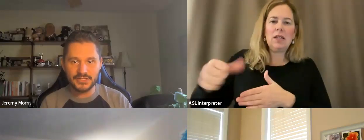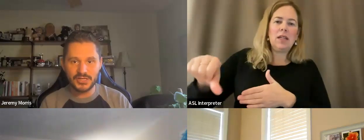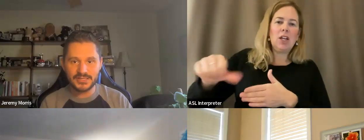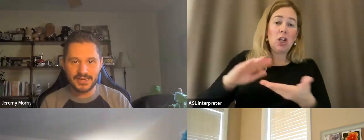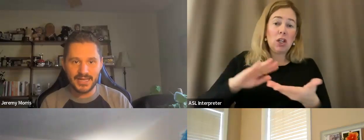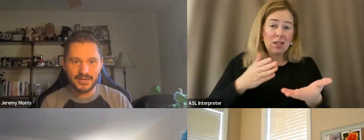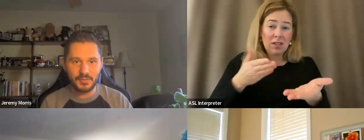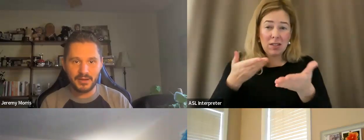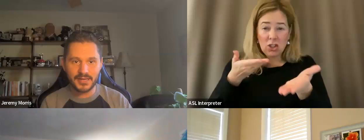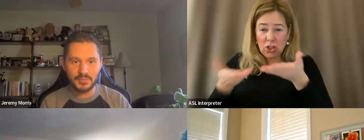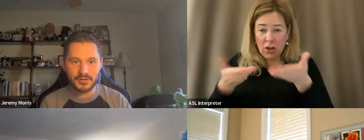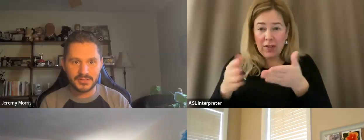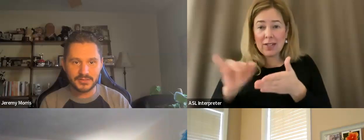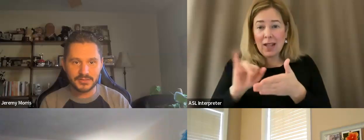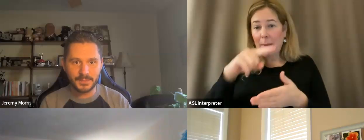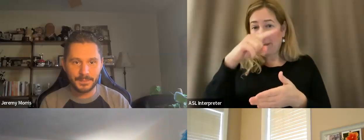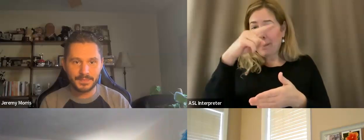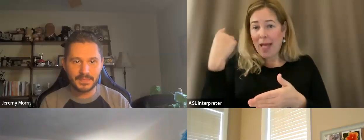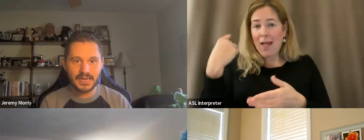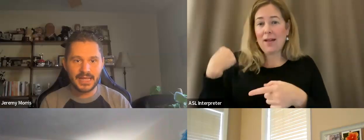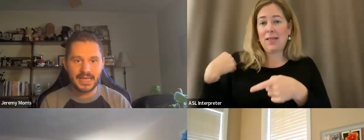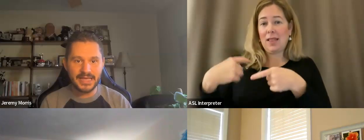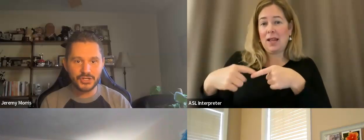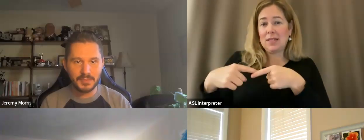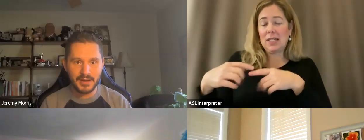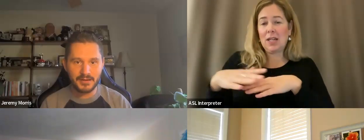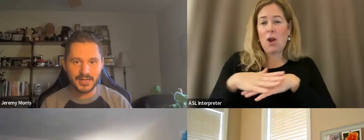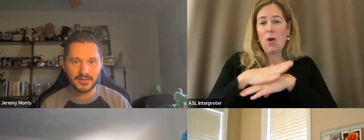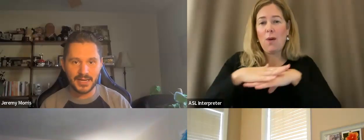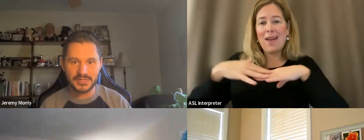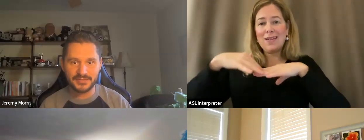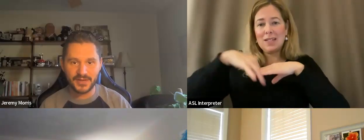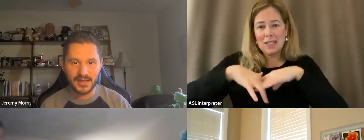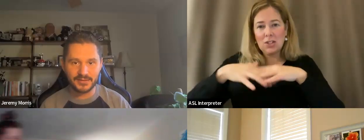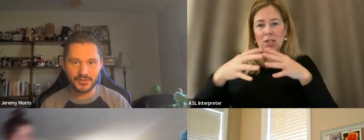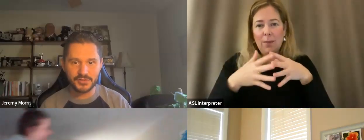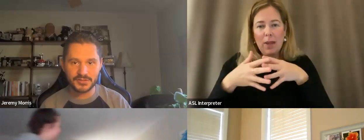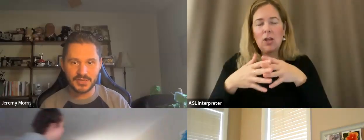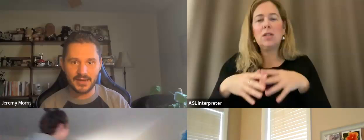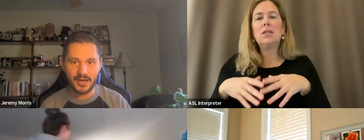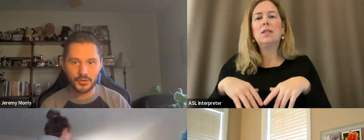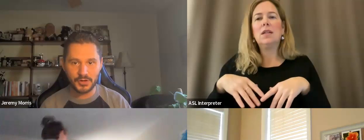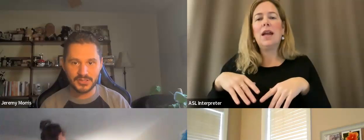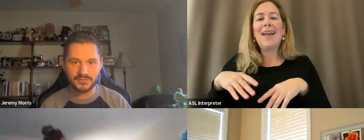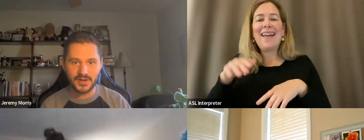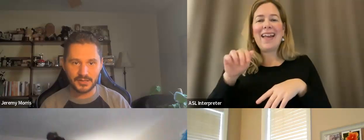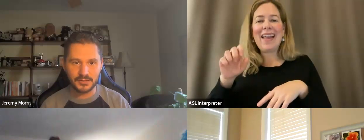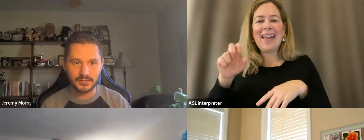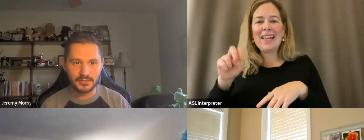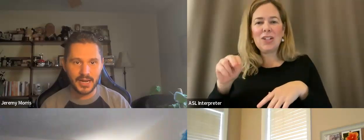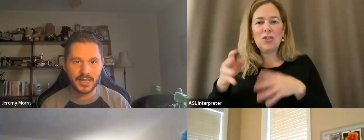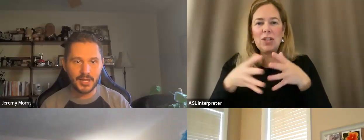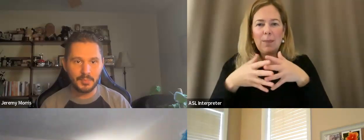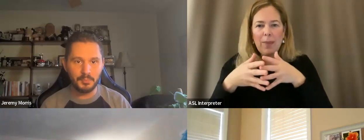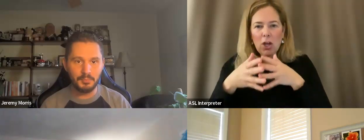and Indigenous and Native American persons, Asian American and Pacific Islanders and other persons of